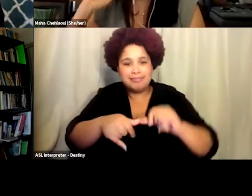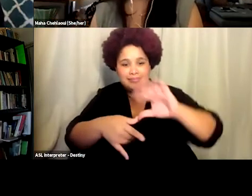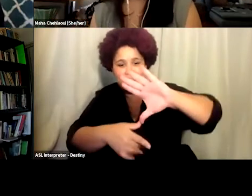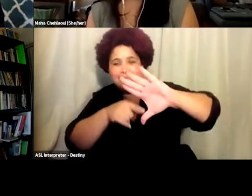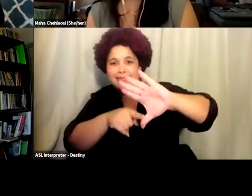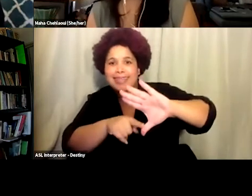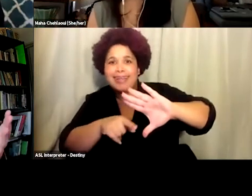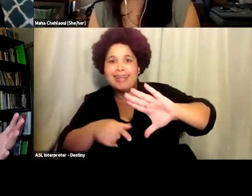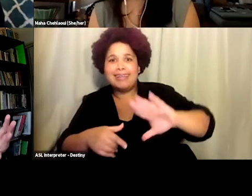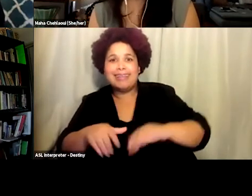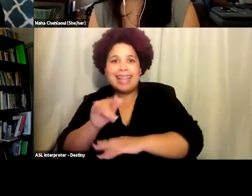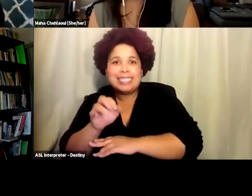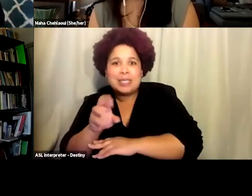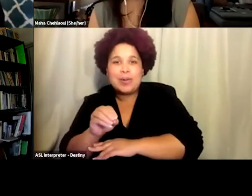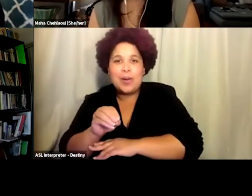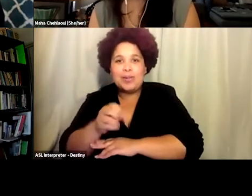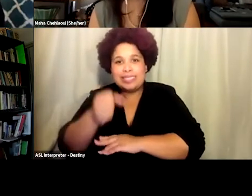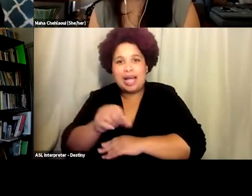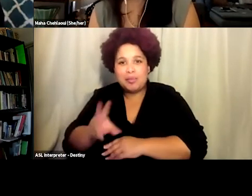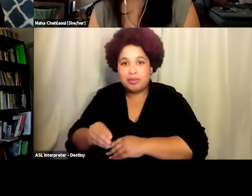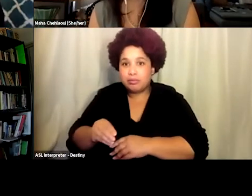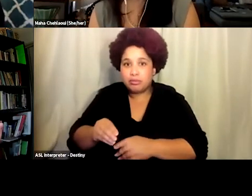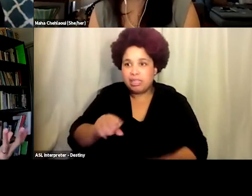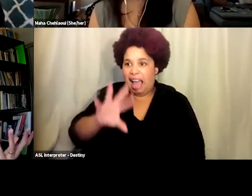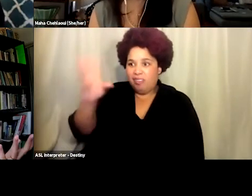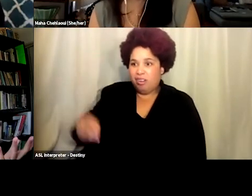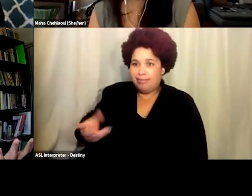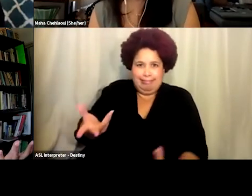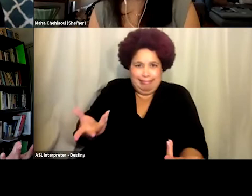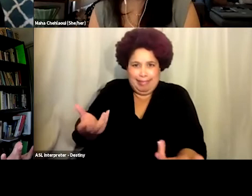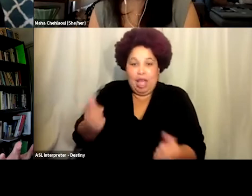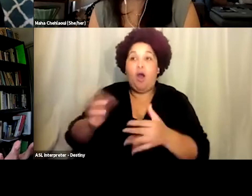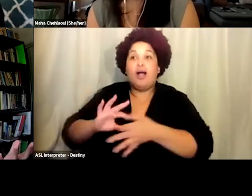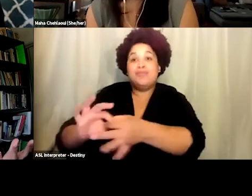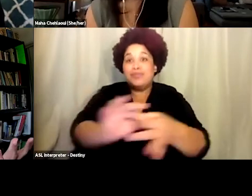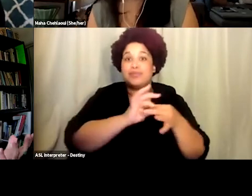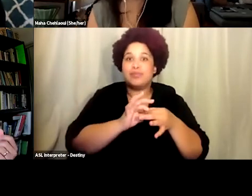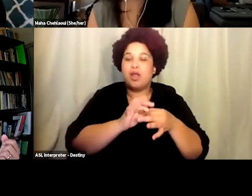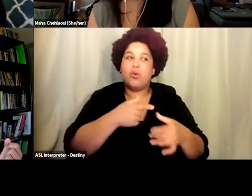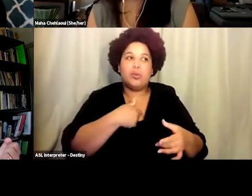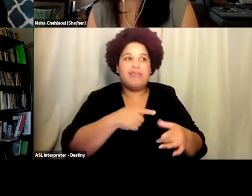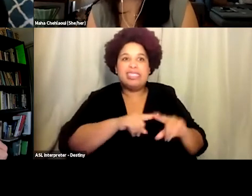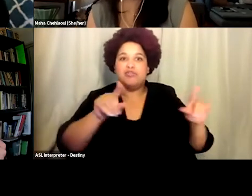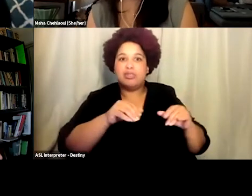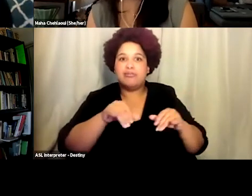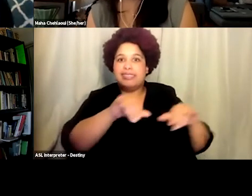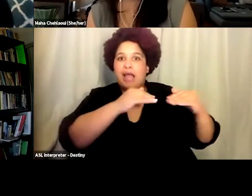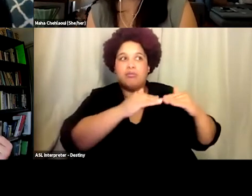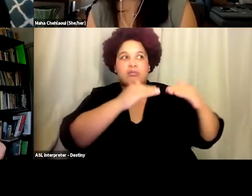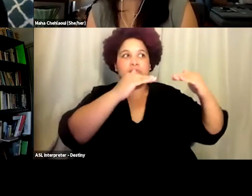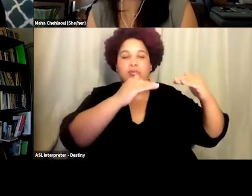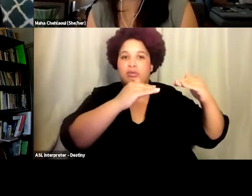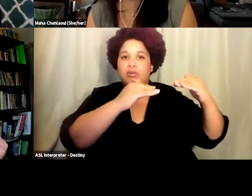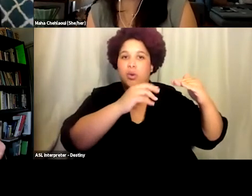world, they don't all get along. In Africa, they don't all get along. Why should we be held to a different standard? So I think what you said